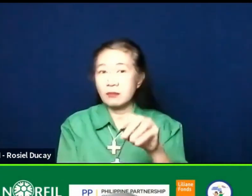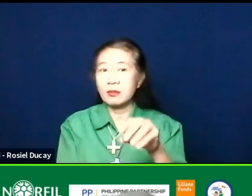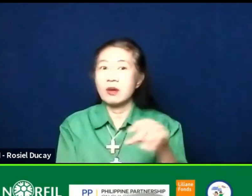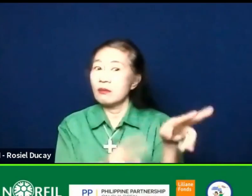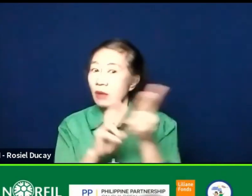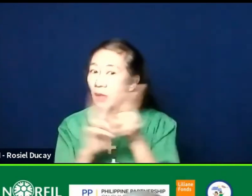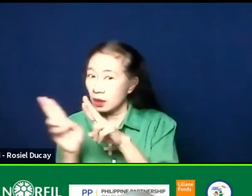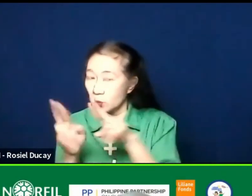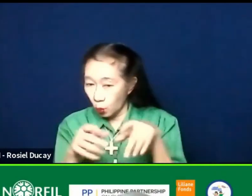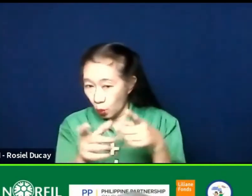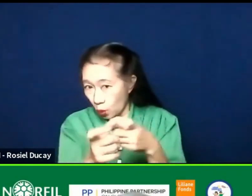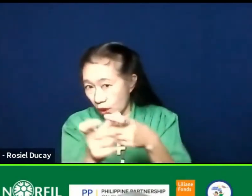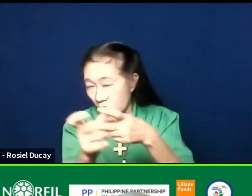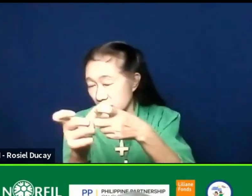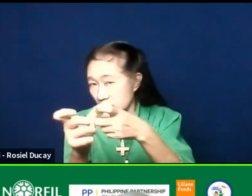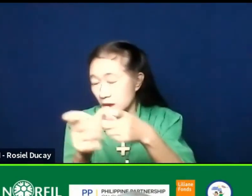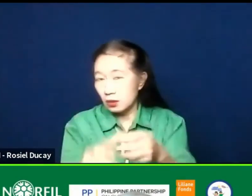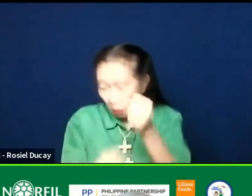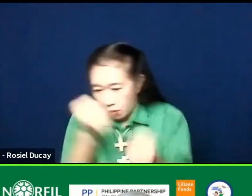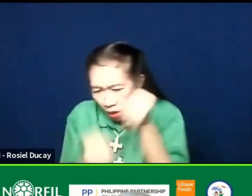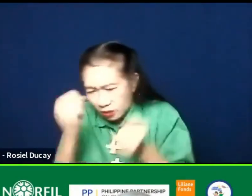at least yung eyes, yung